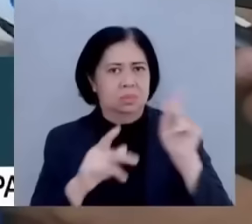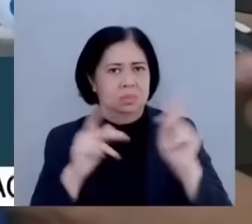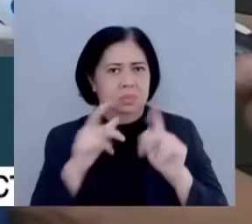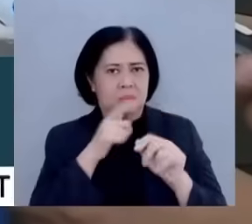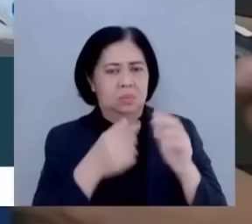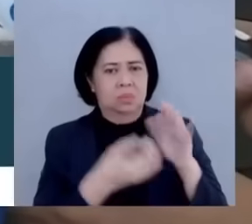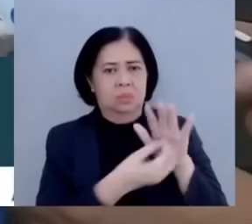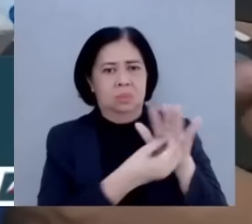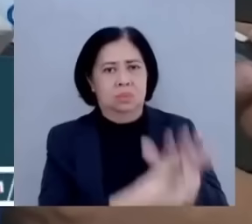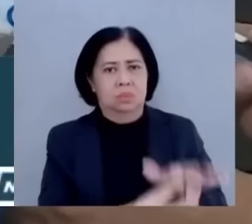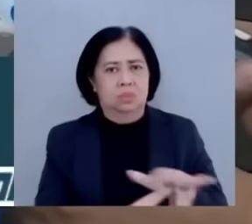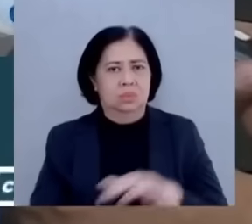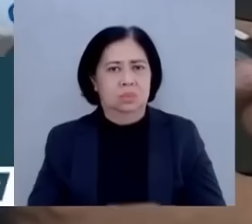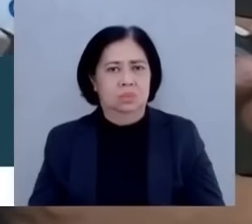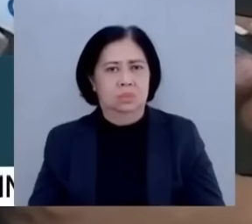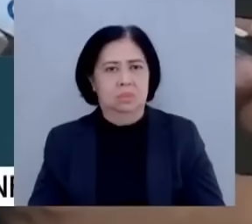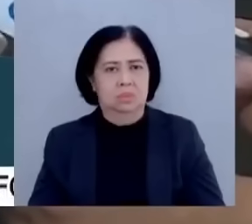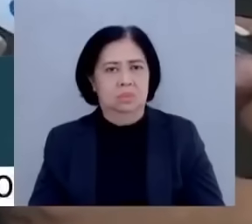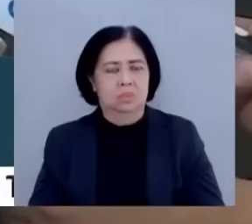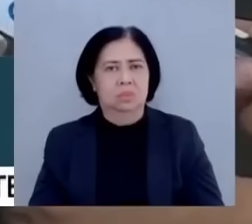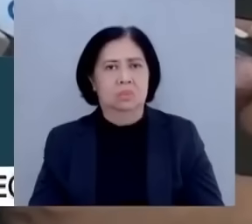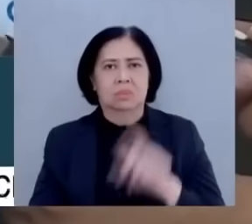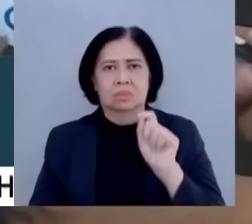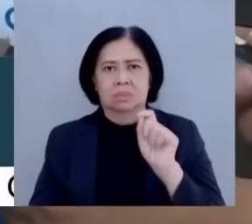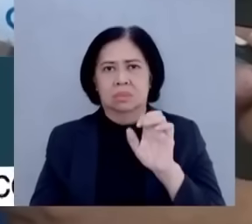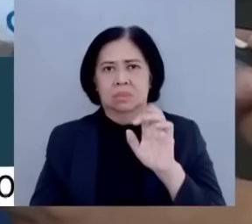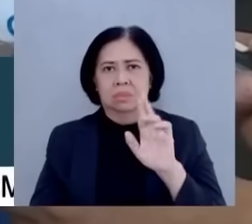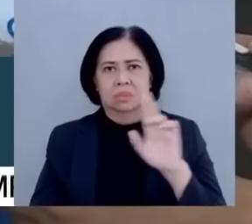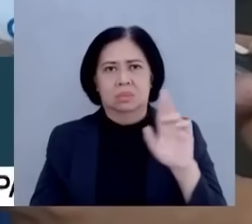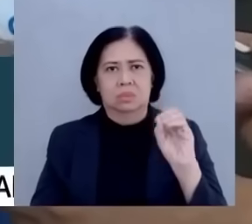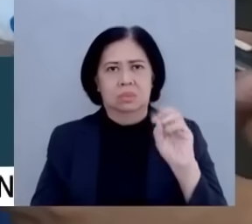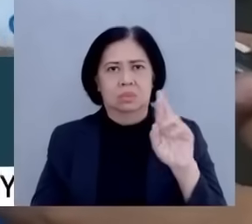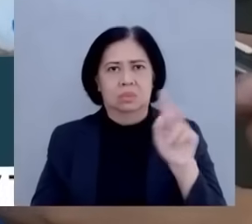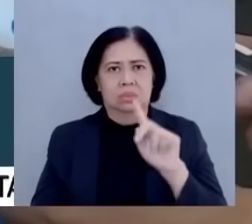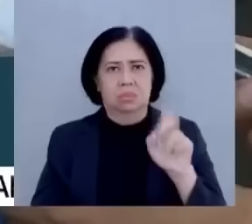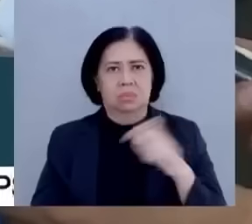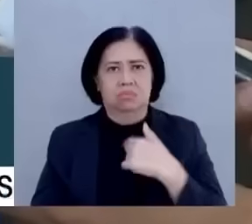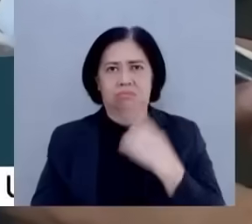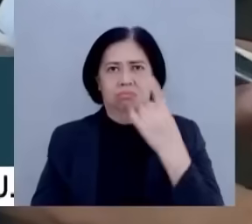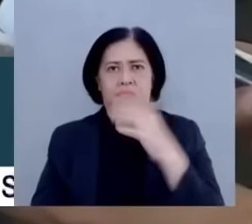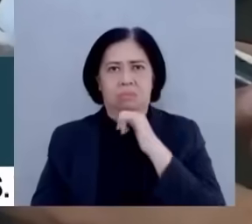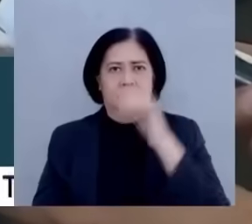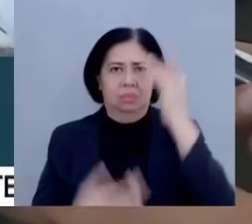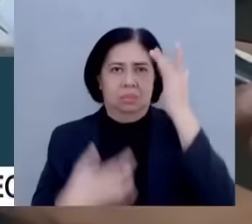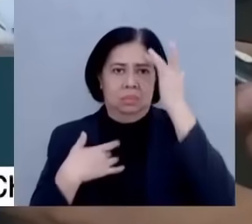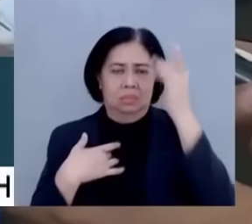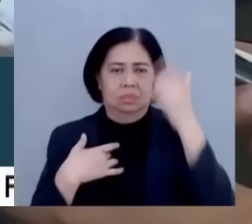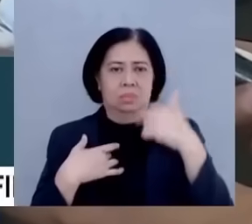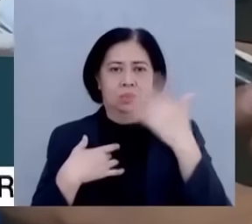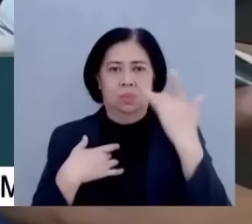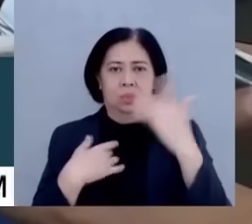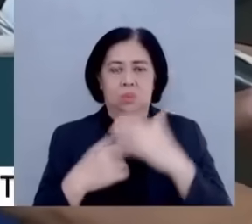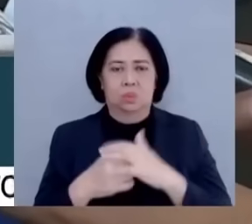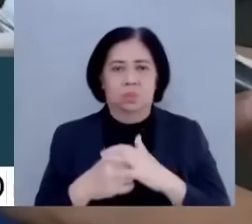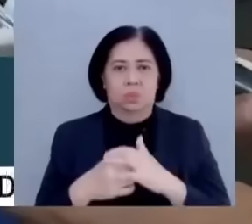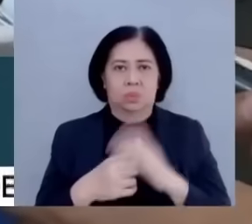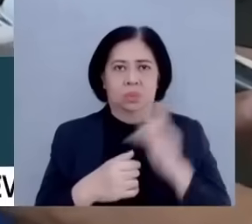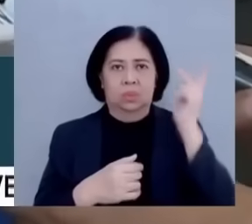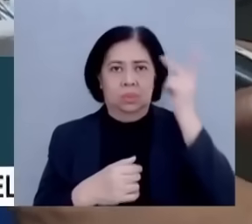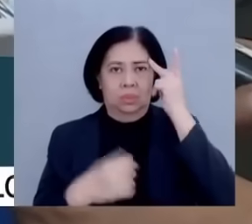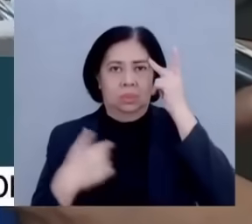mo, tineterrorize mo. Ako lang naman ang hindi nagkakasakit dahil politiko